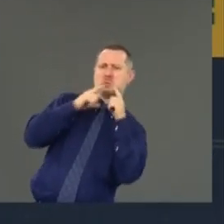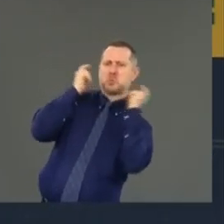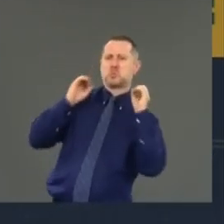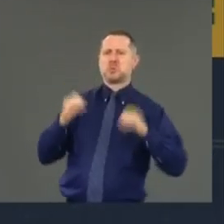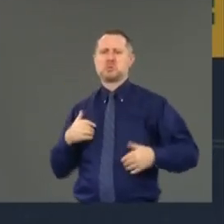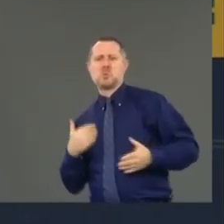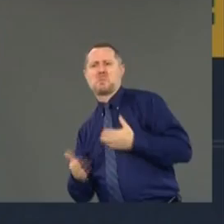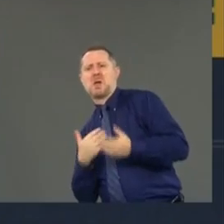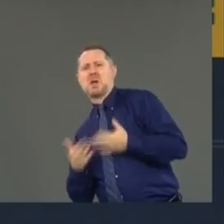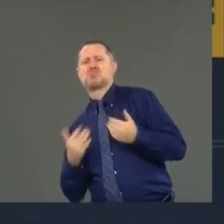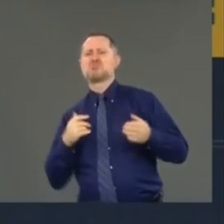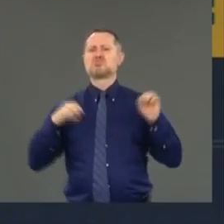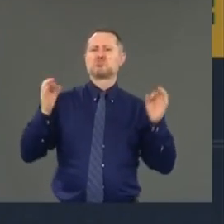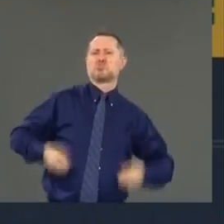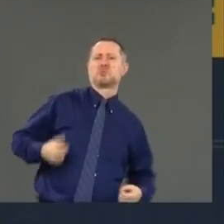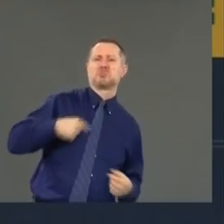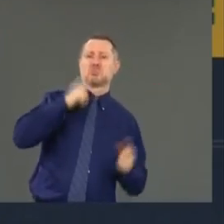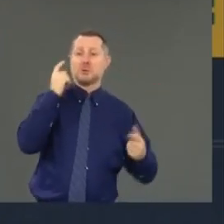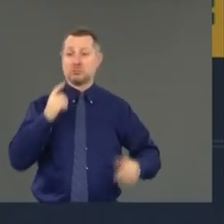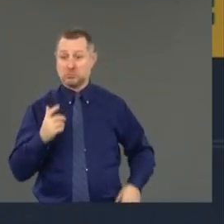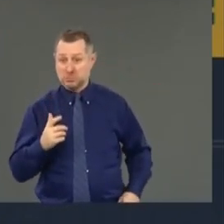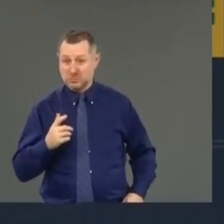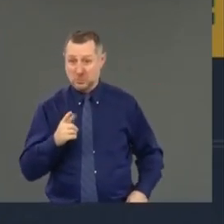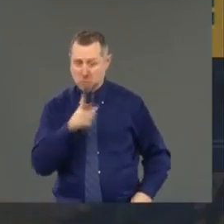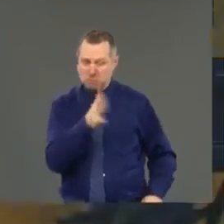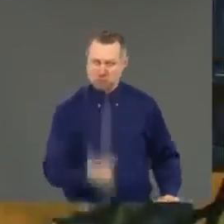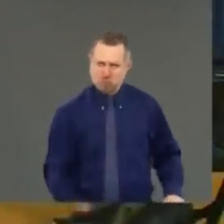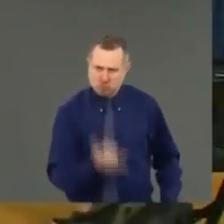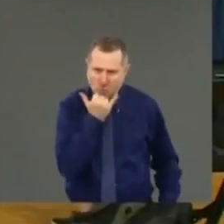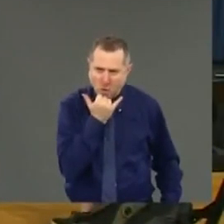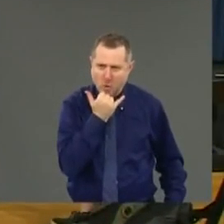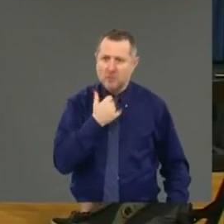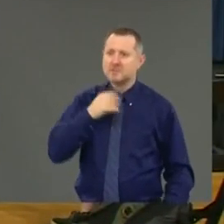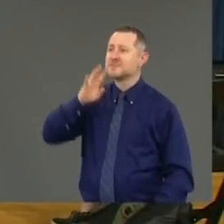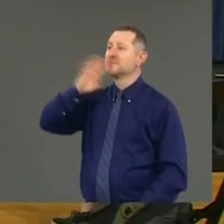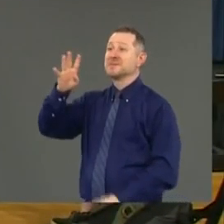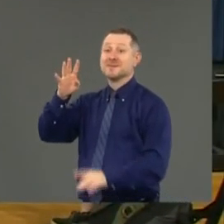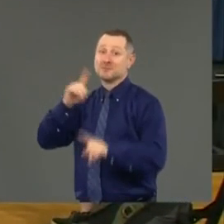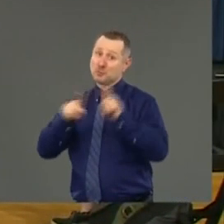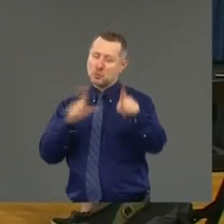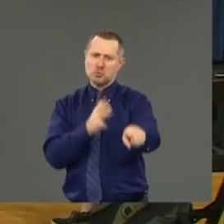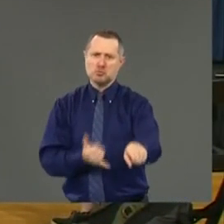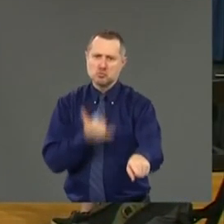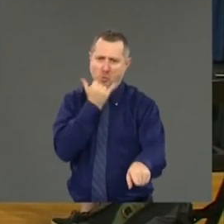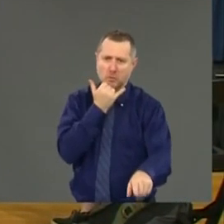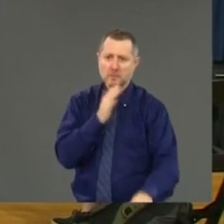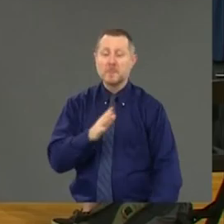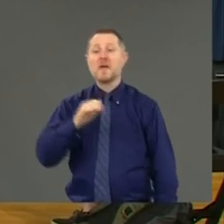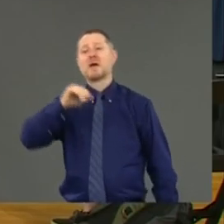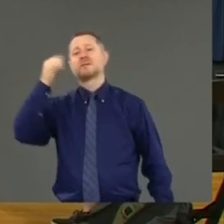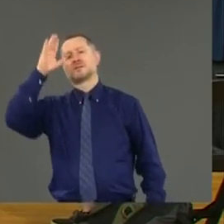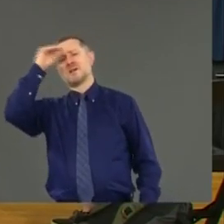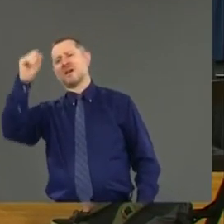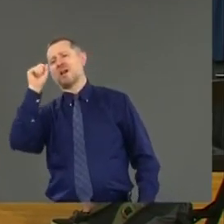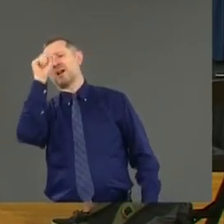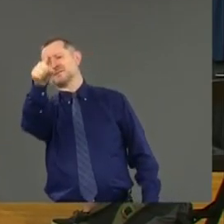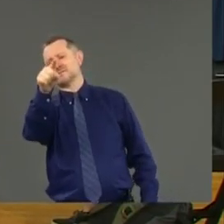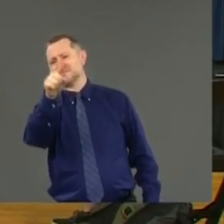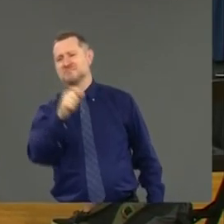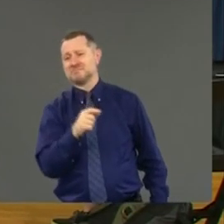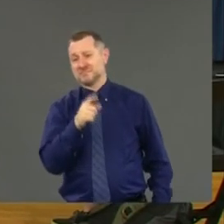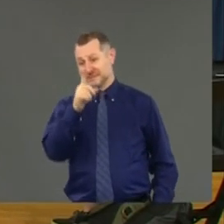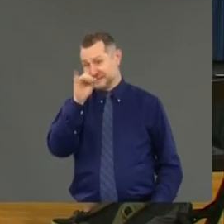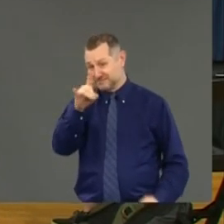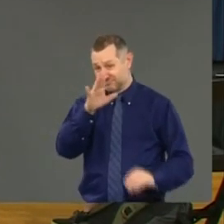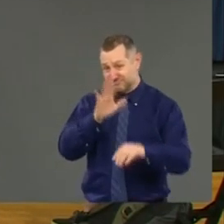that. That person would be wrong, but they could say it. I have two questions, though. The first is, how much of a heads up will New York City get